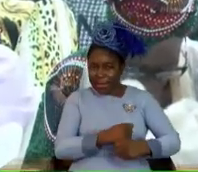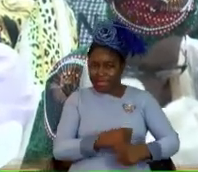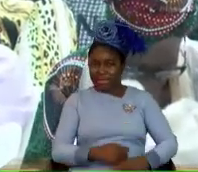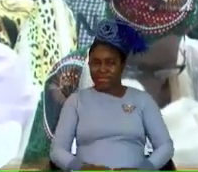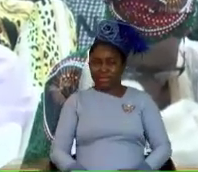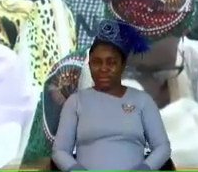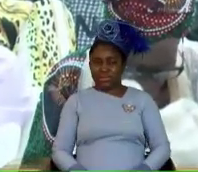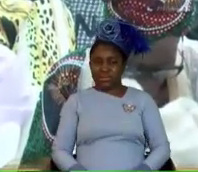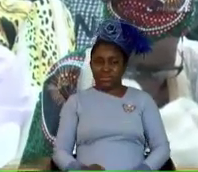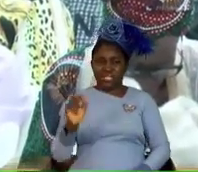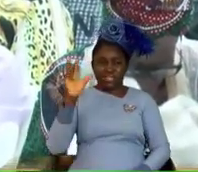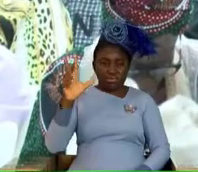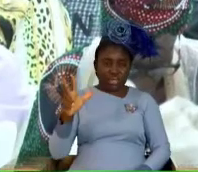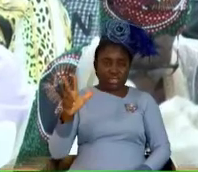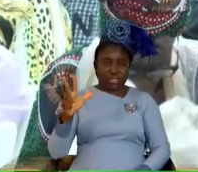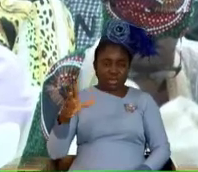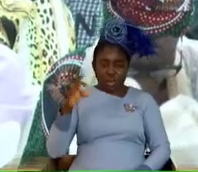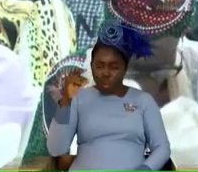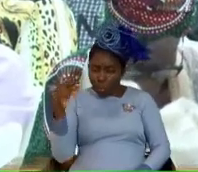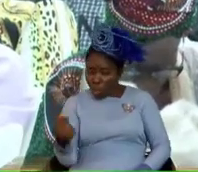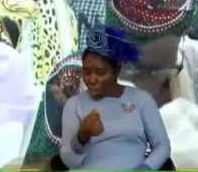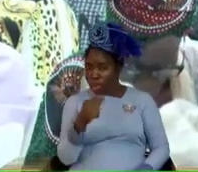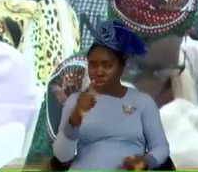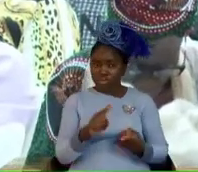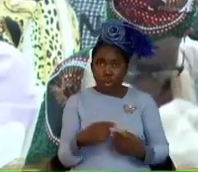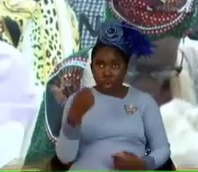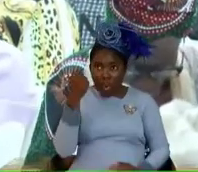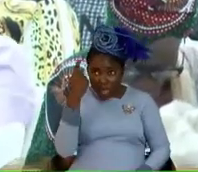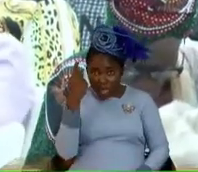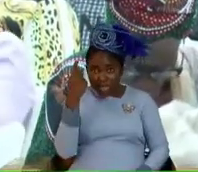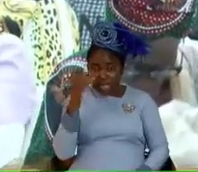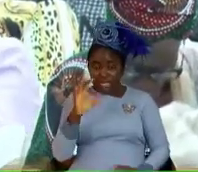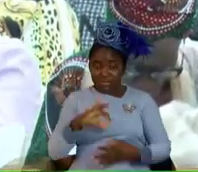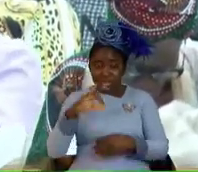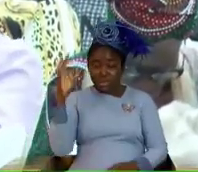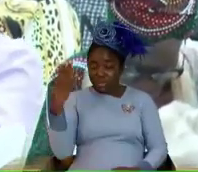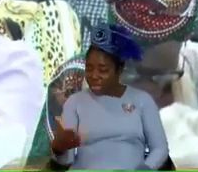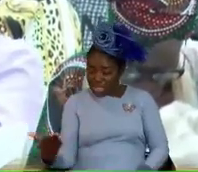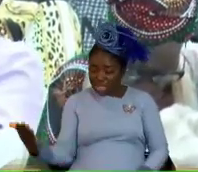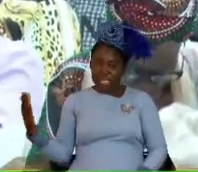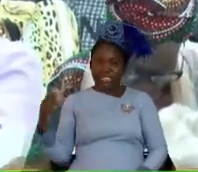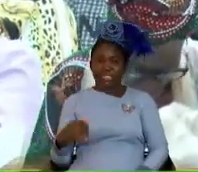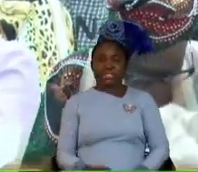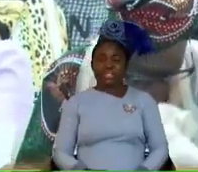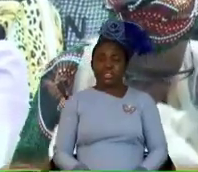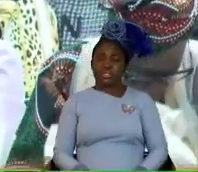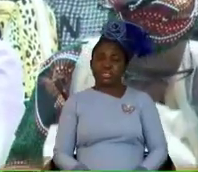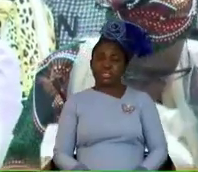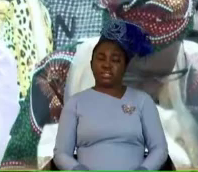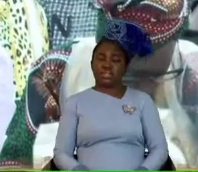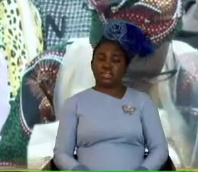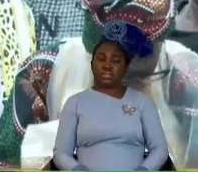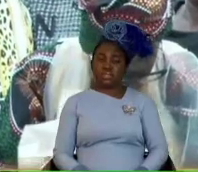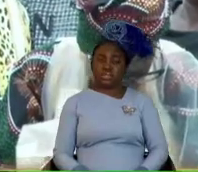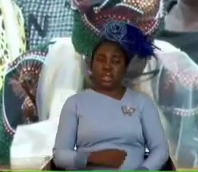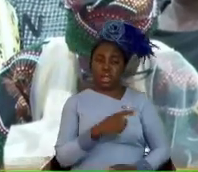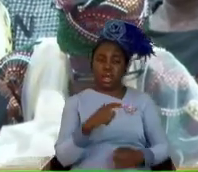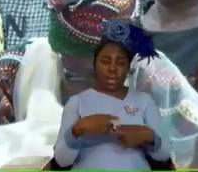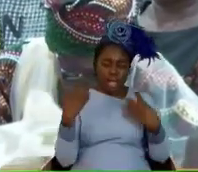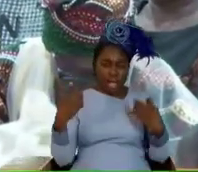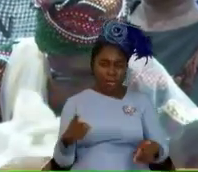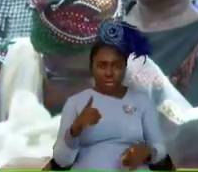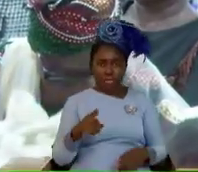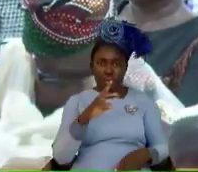Three, we mean quick to understand spiritual things. Very quick. Once established, you are quick to understand